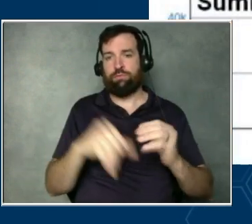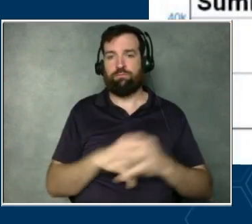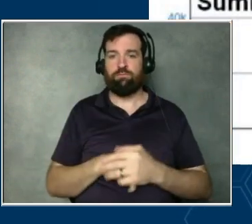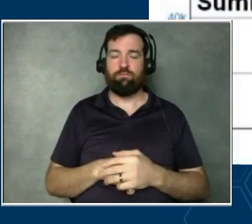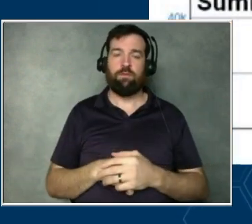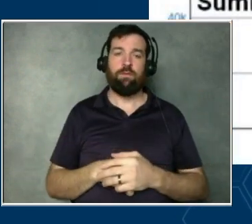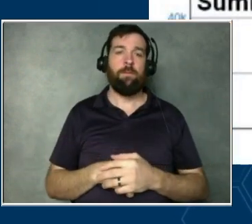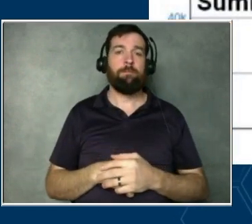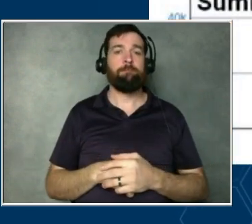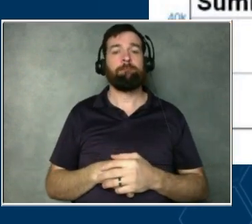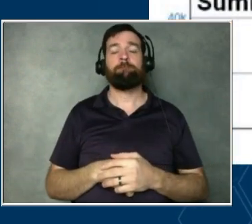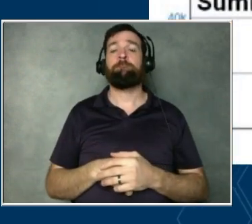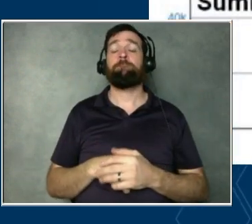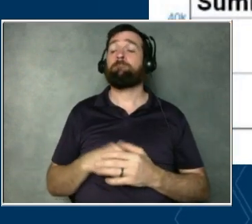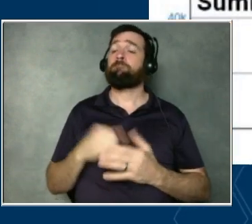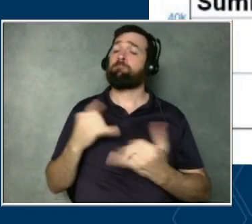good